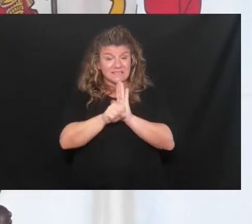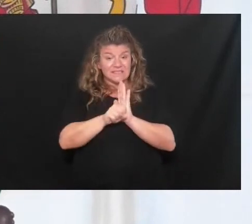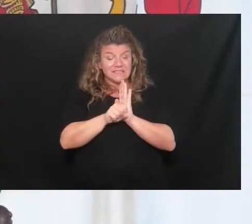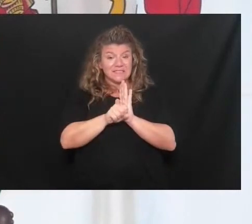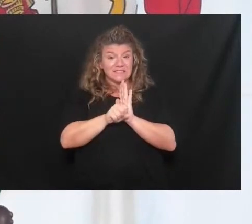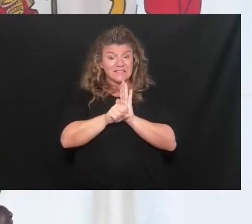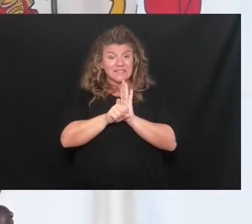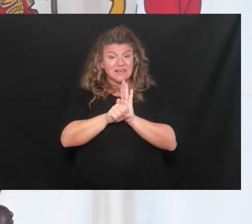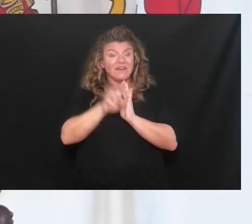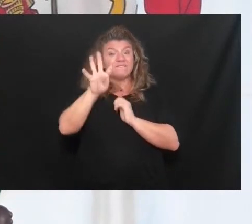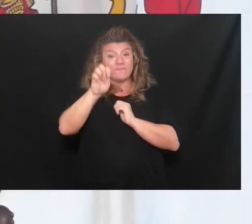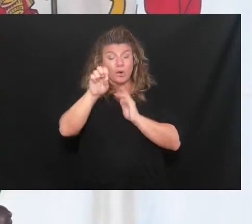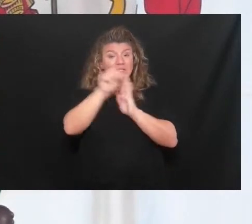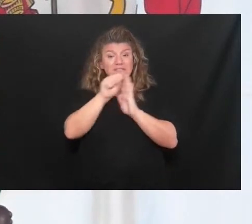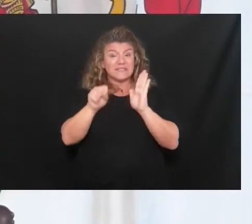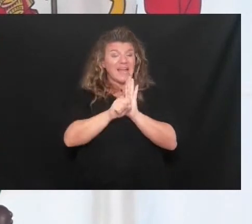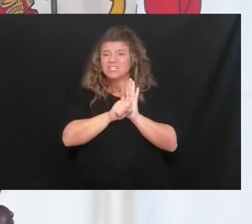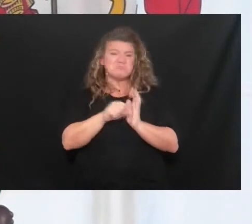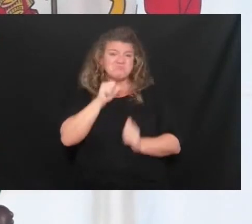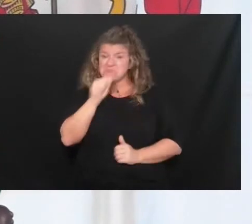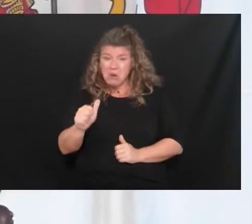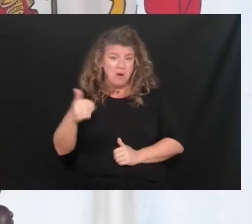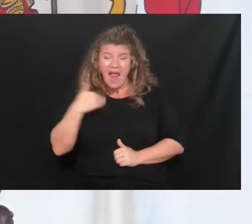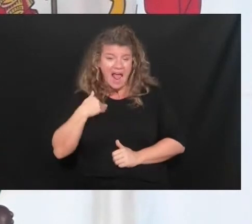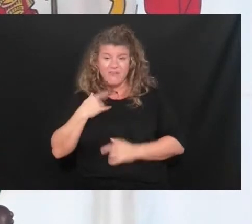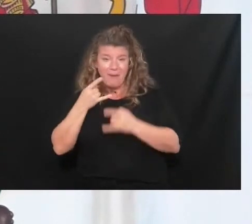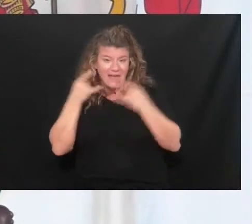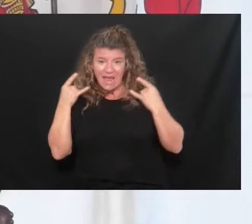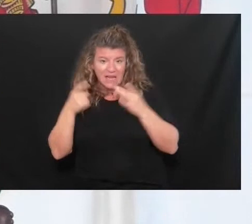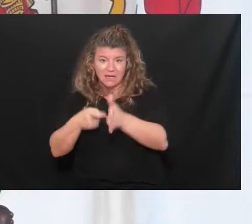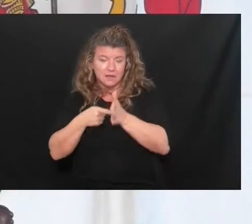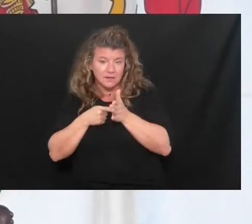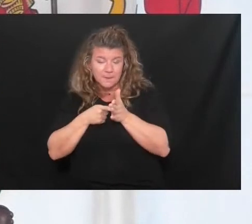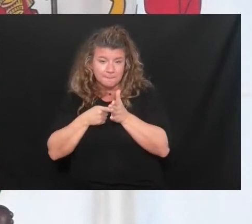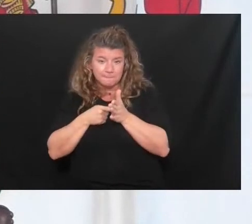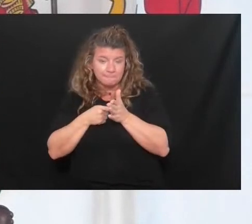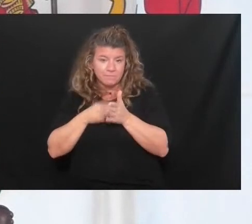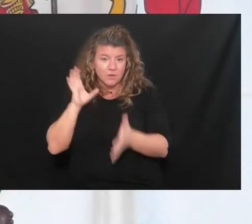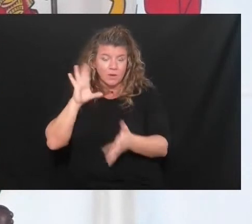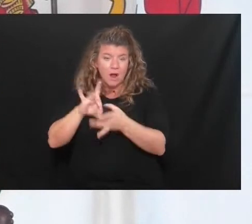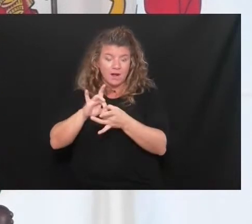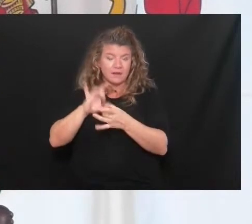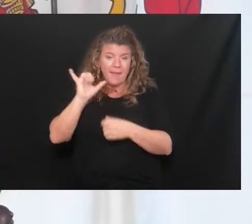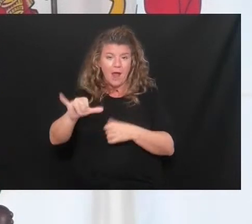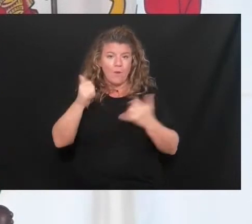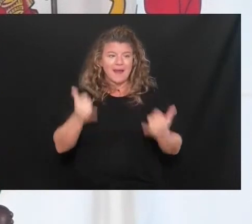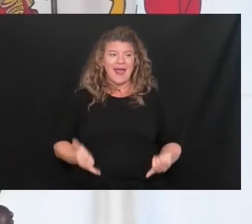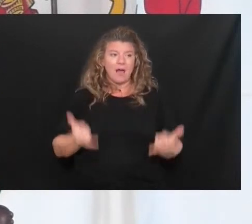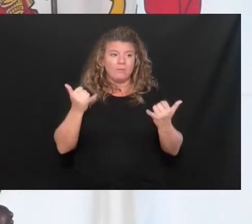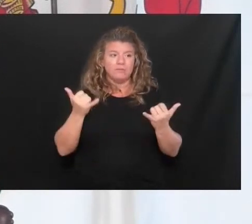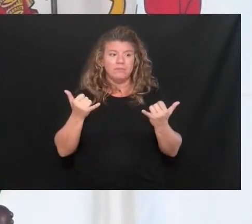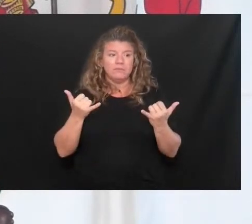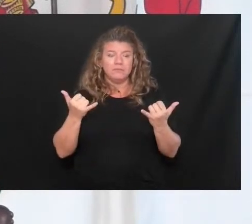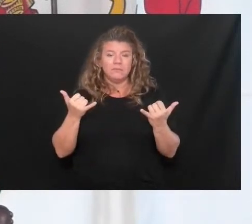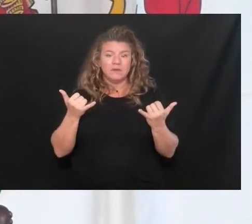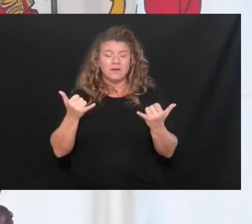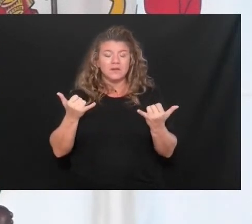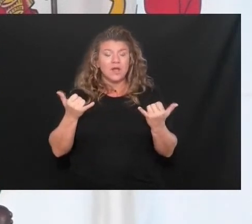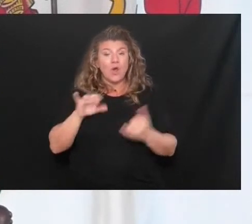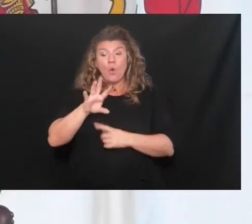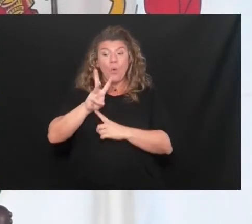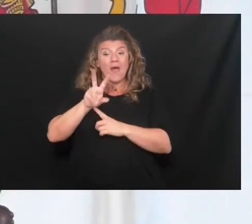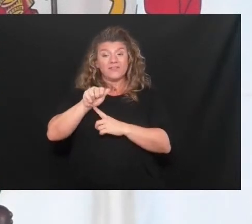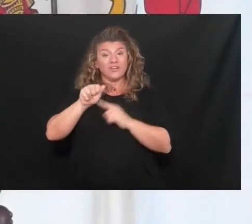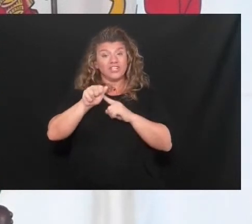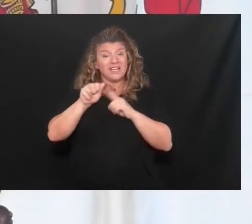states. 40 states do not have a mandate in regard to mask at this point in time. West